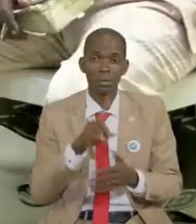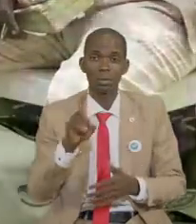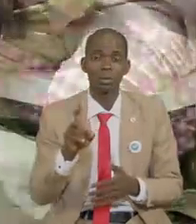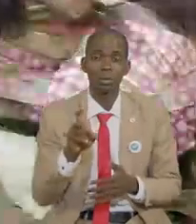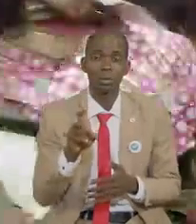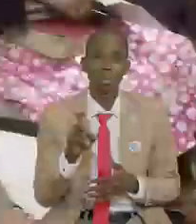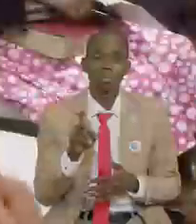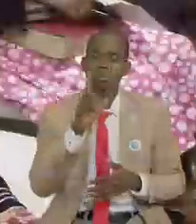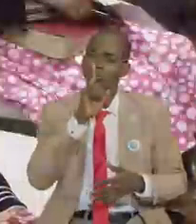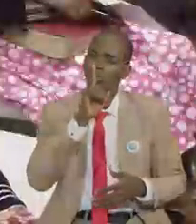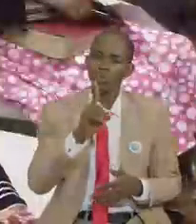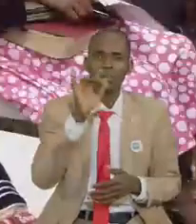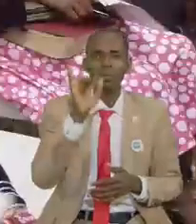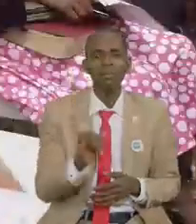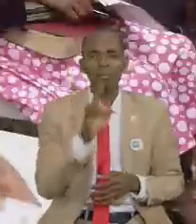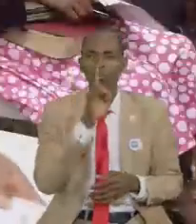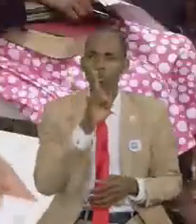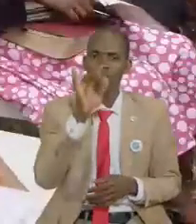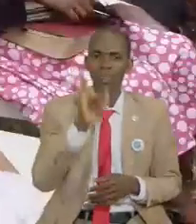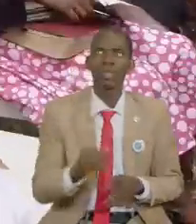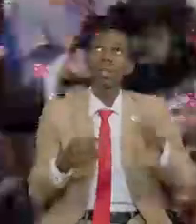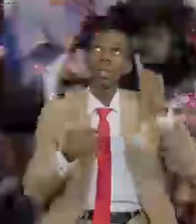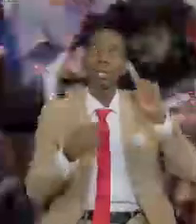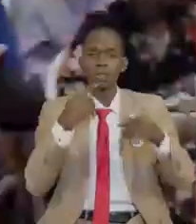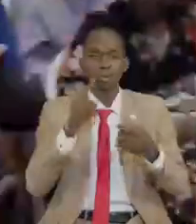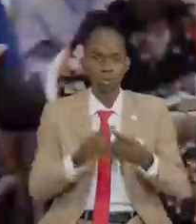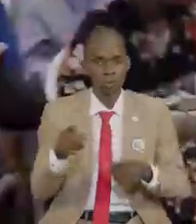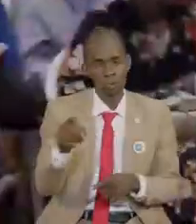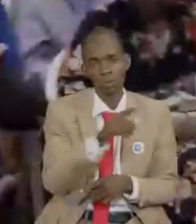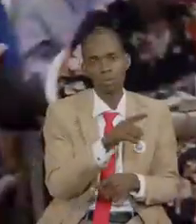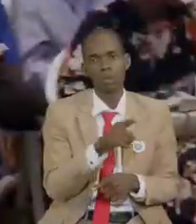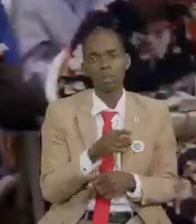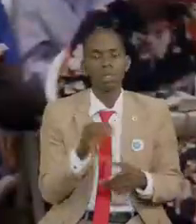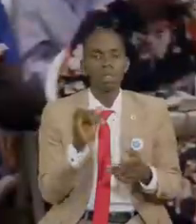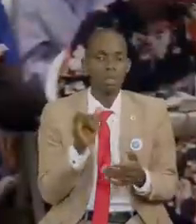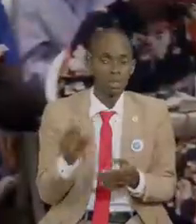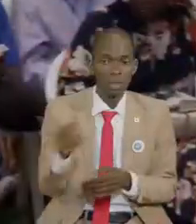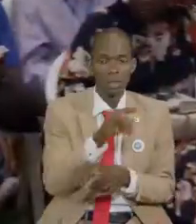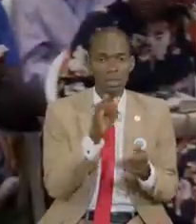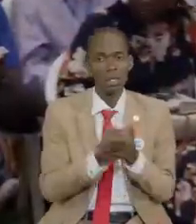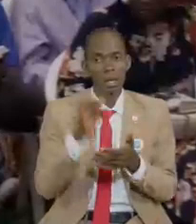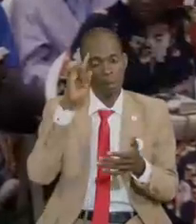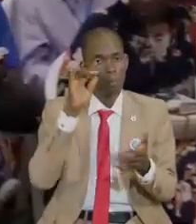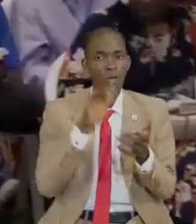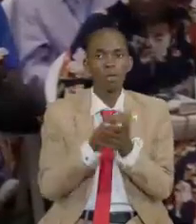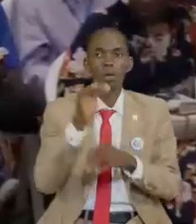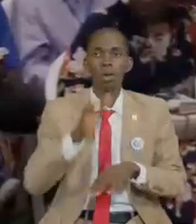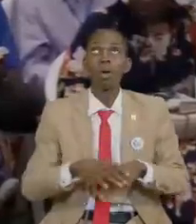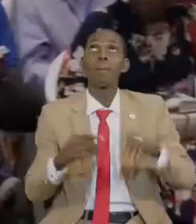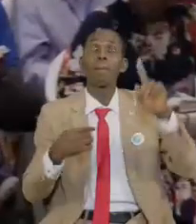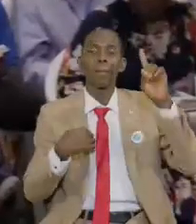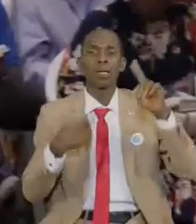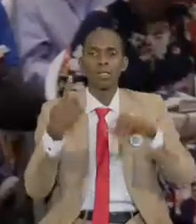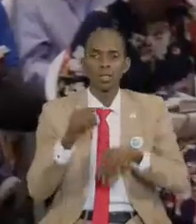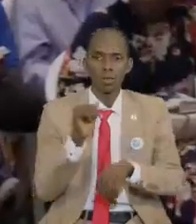Verily, verily, I say unto you, he that believeth on me, The works that I